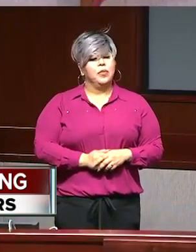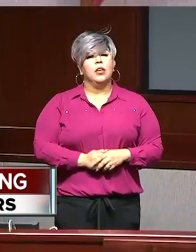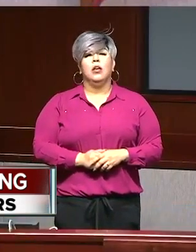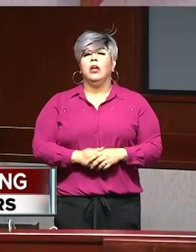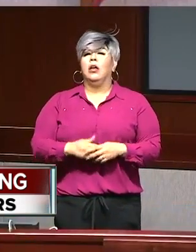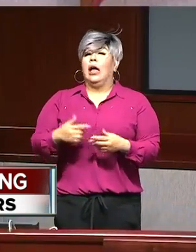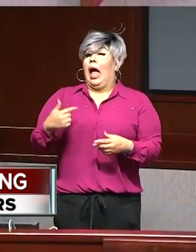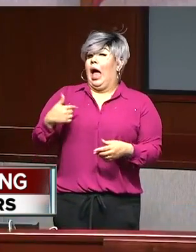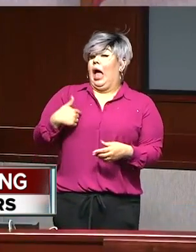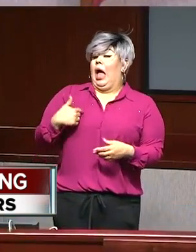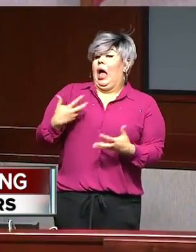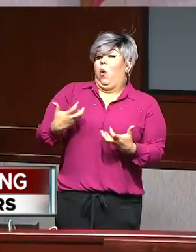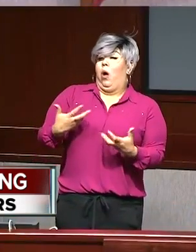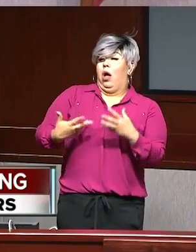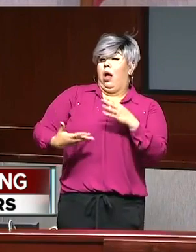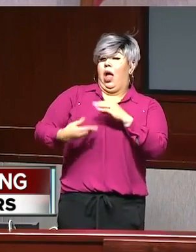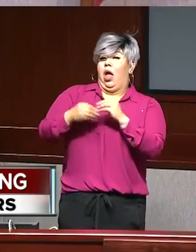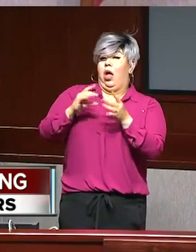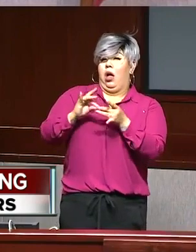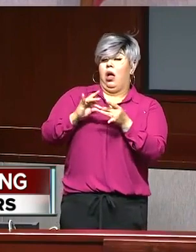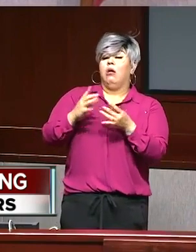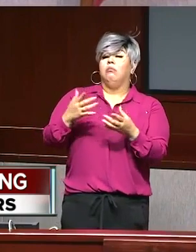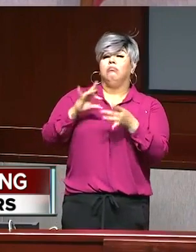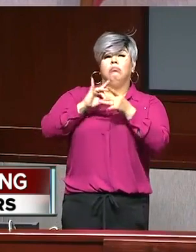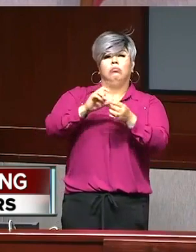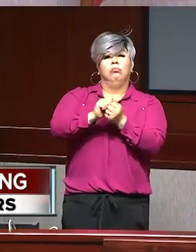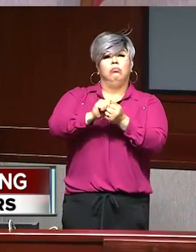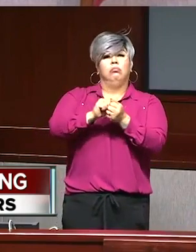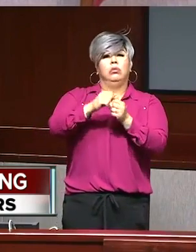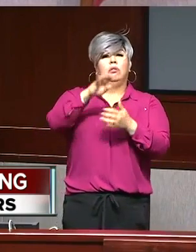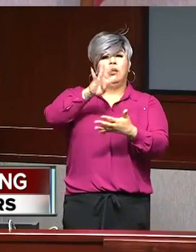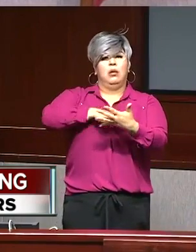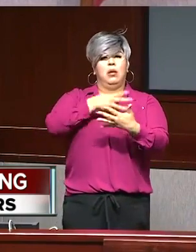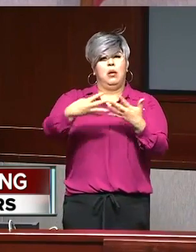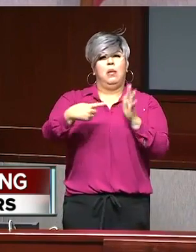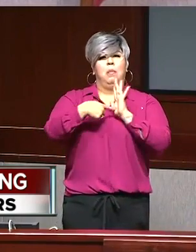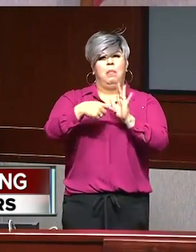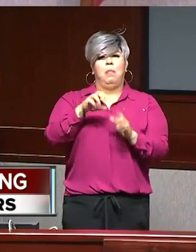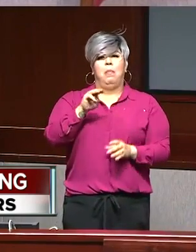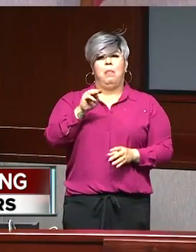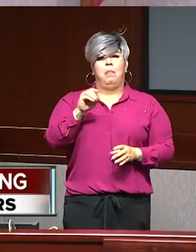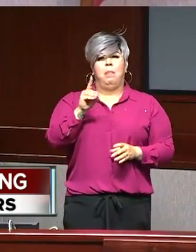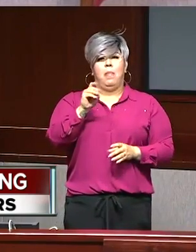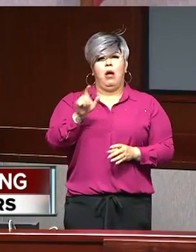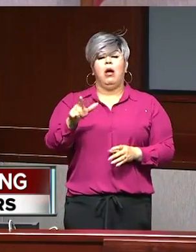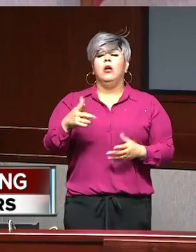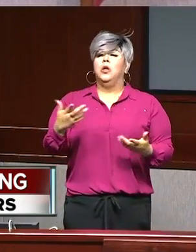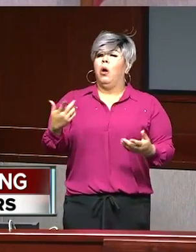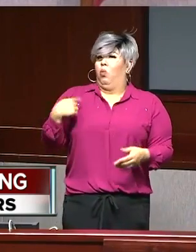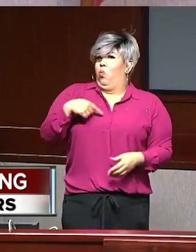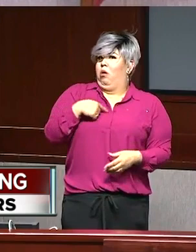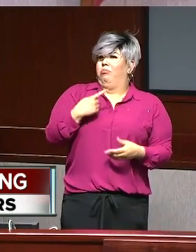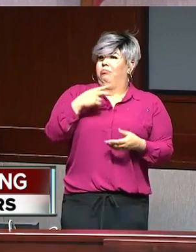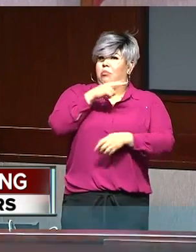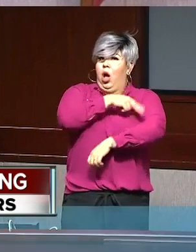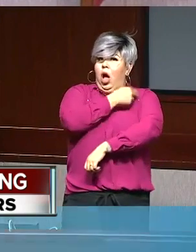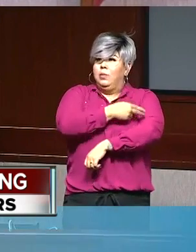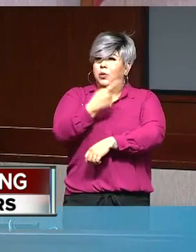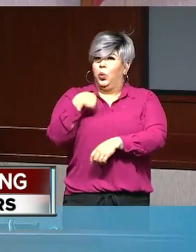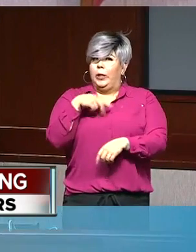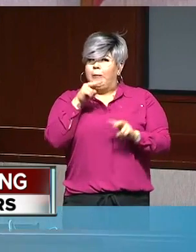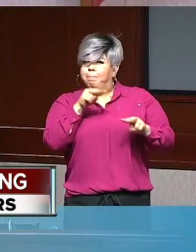Also, just a comment on the model as we look as a hospitals and are trying to plan that this is a